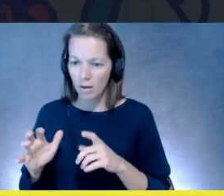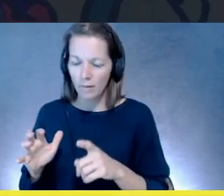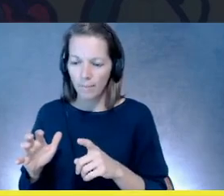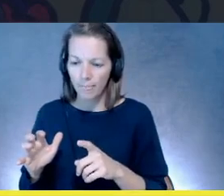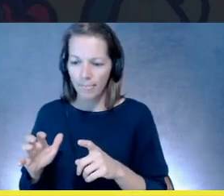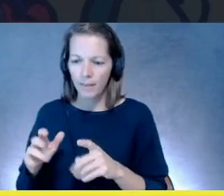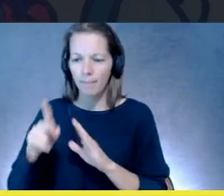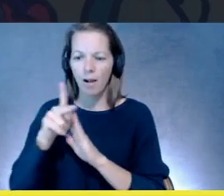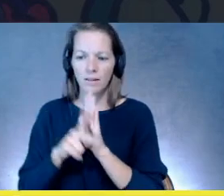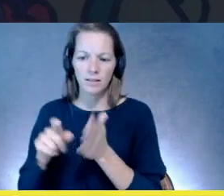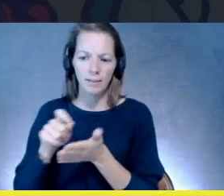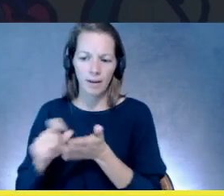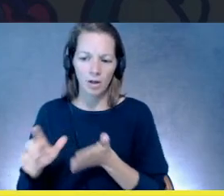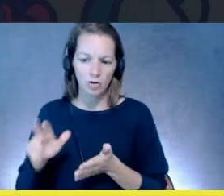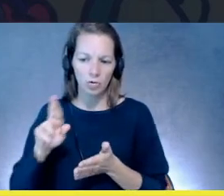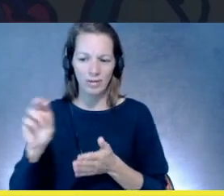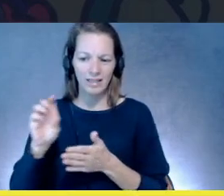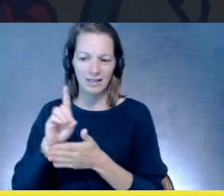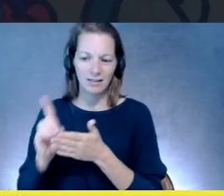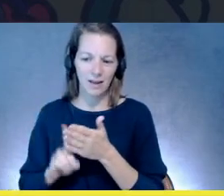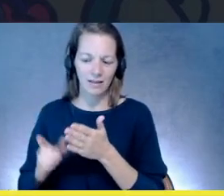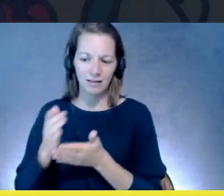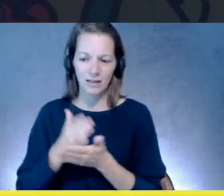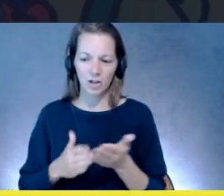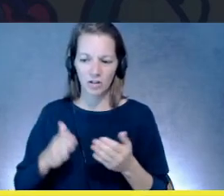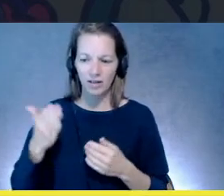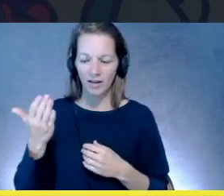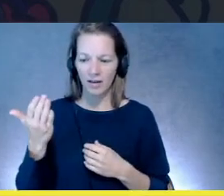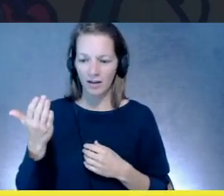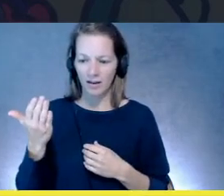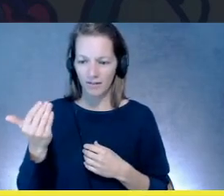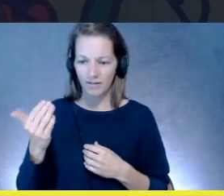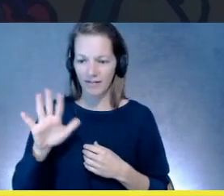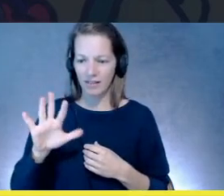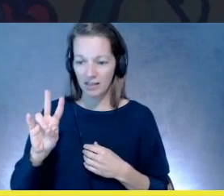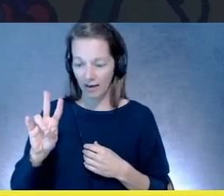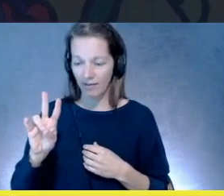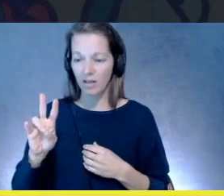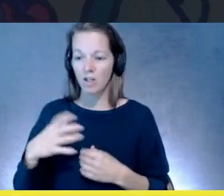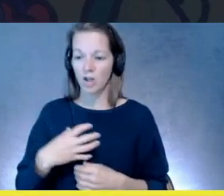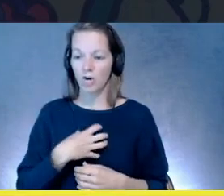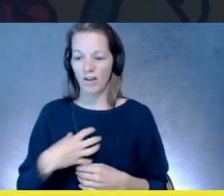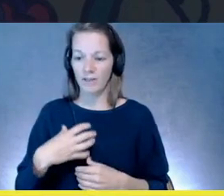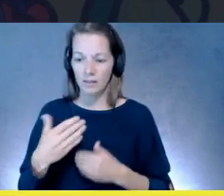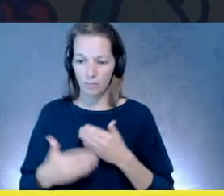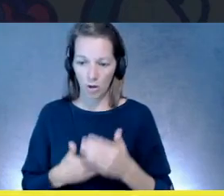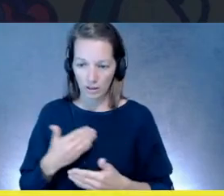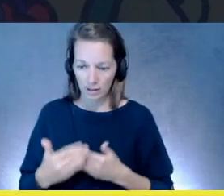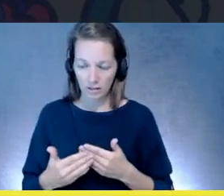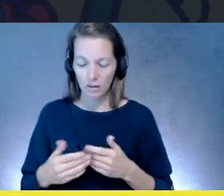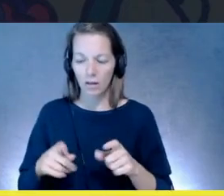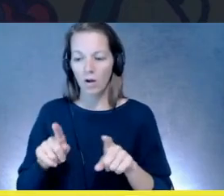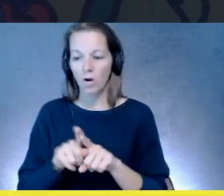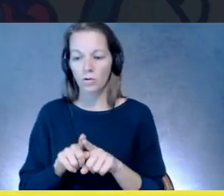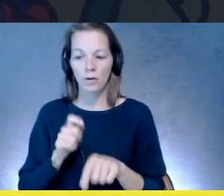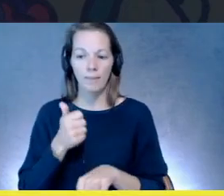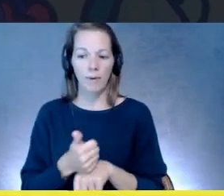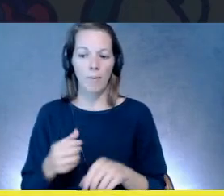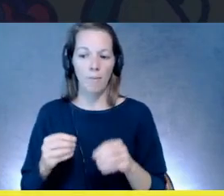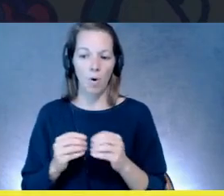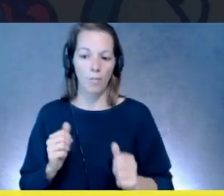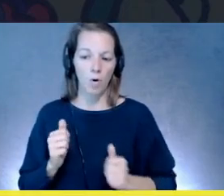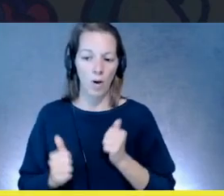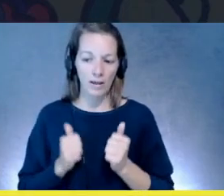Policymakers consider redesigning Section 1557 grievance process and also implement a more proactive approach to